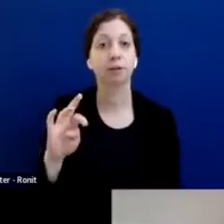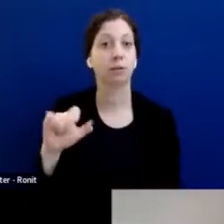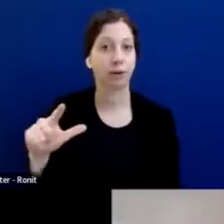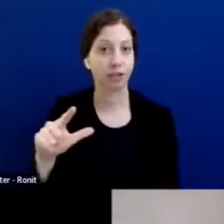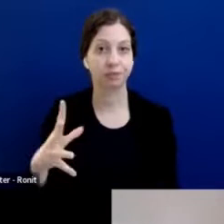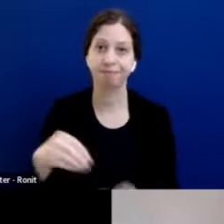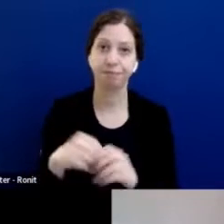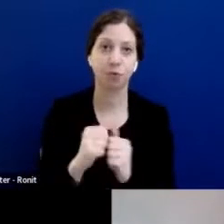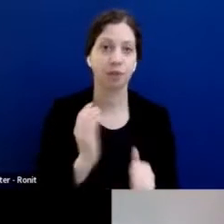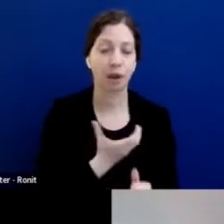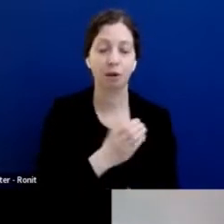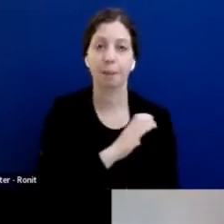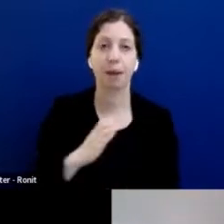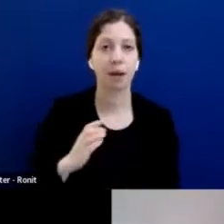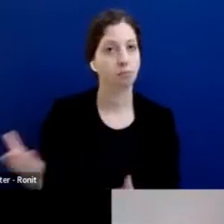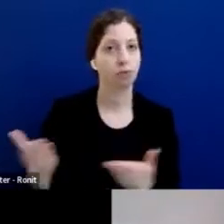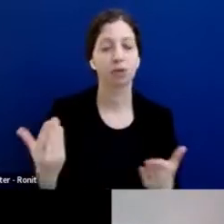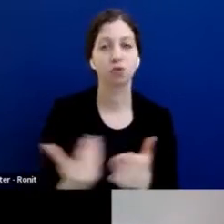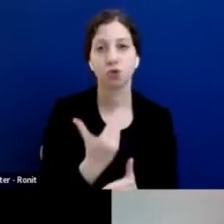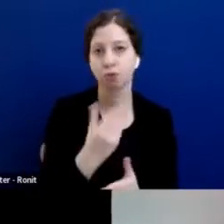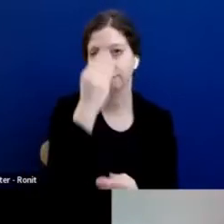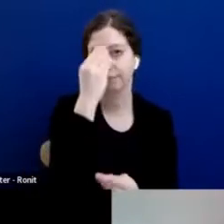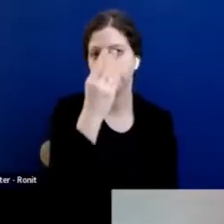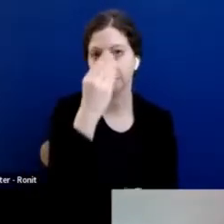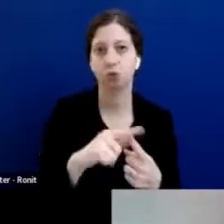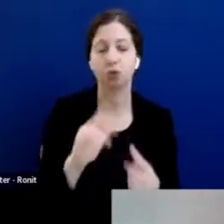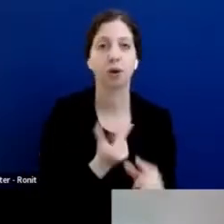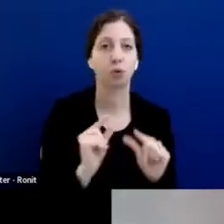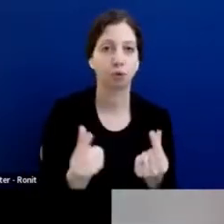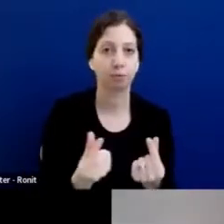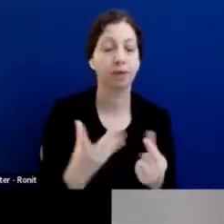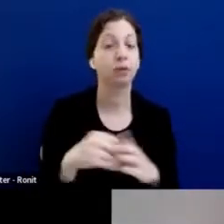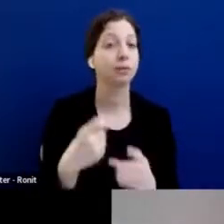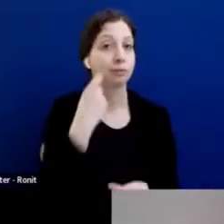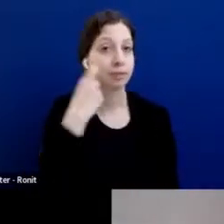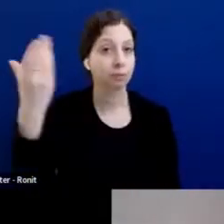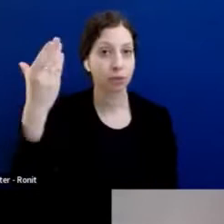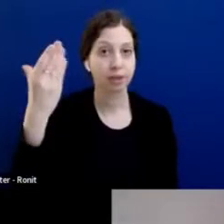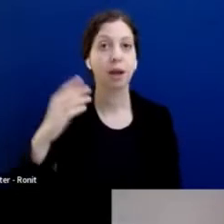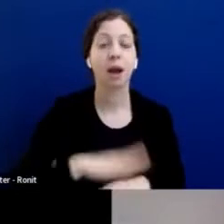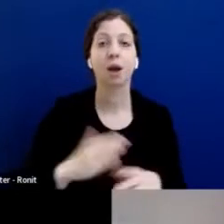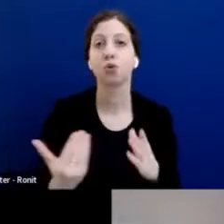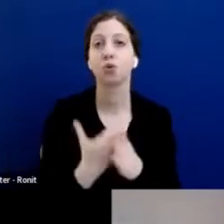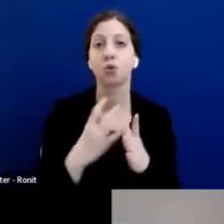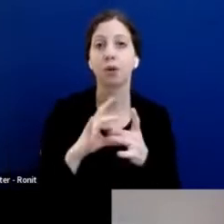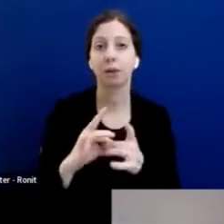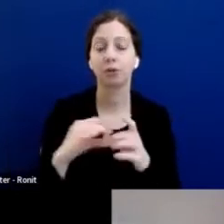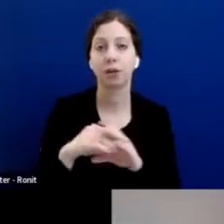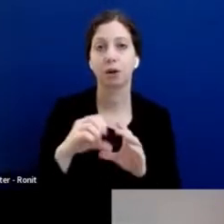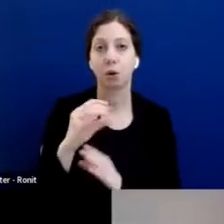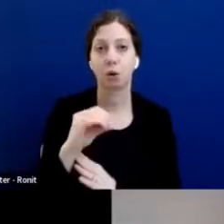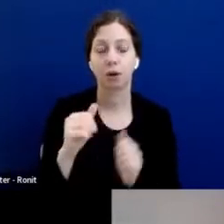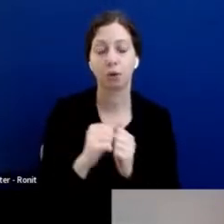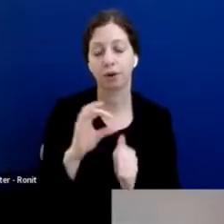and continues to bring new insights to our group, including a very recent presentation on a new collaboration in Ohio with the